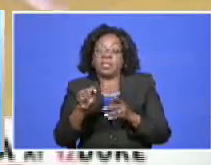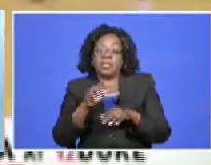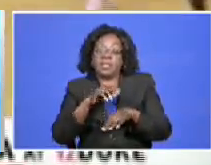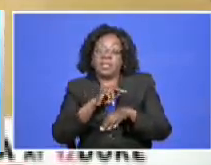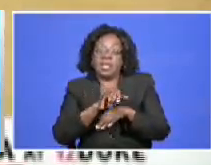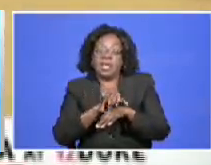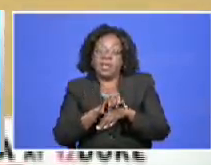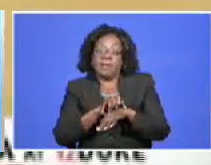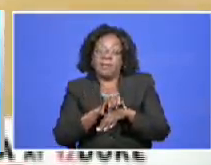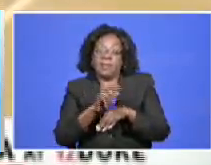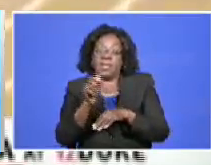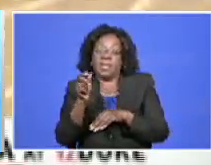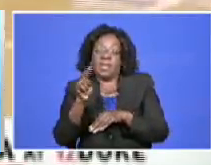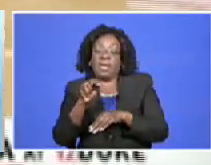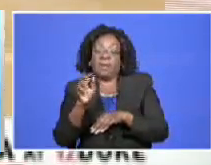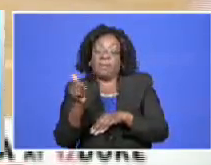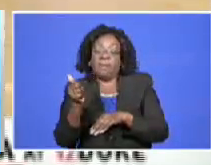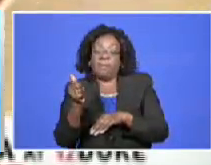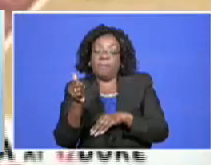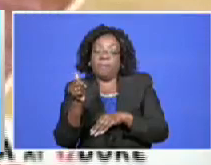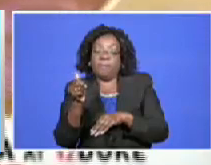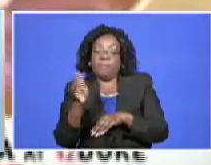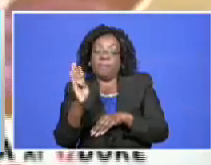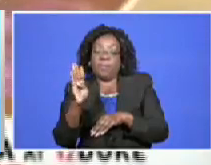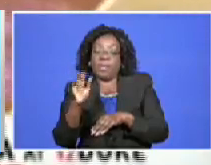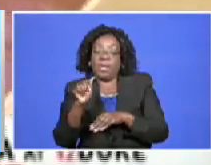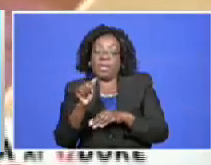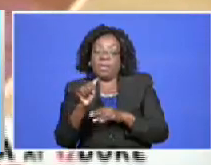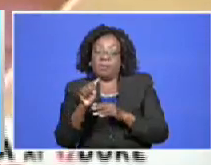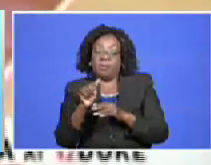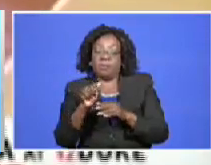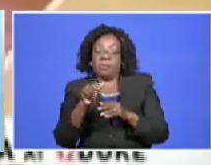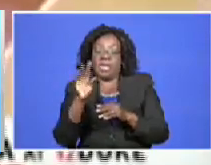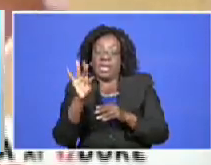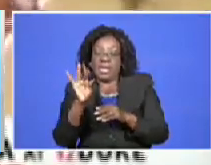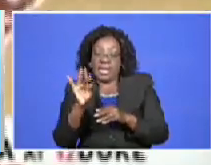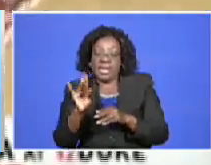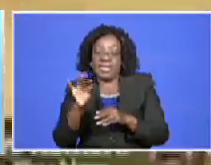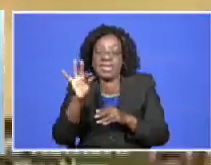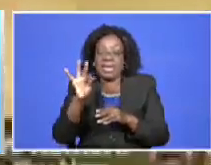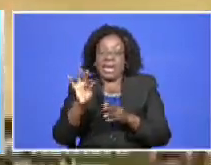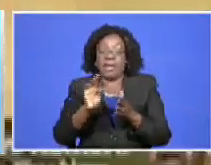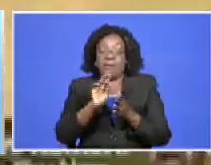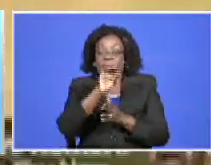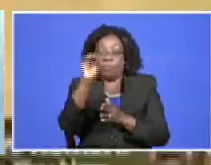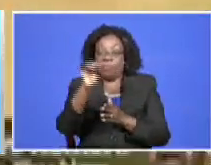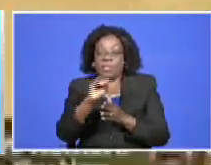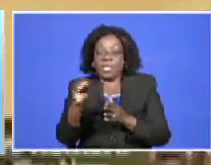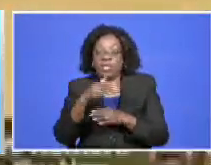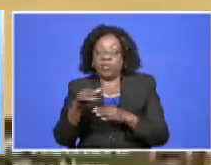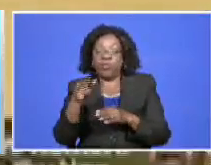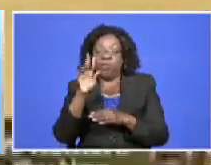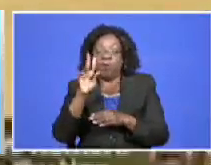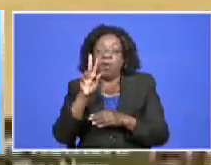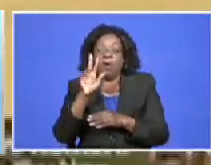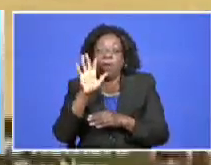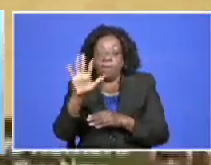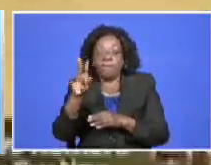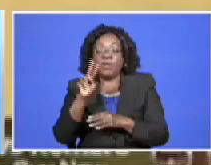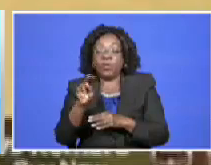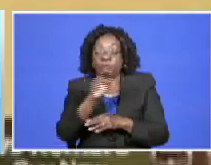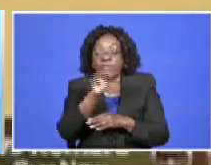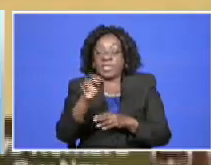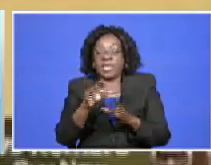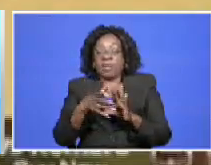making the NCAA tournament went from 89% to 53% with the loss. The loss now brings Texas's record